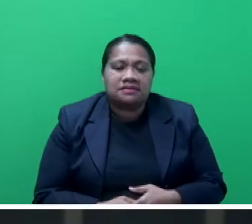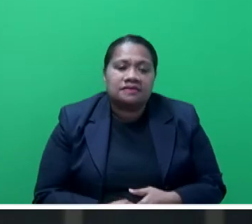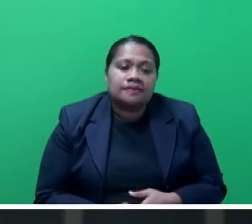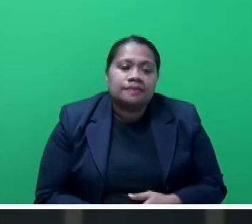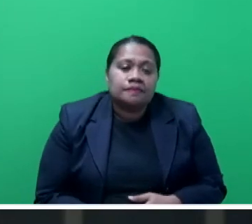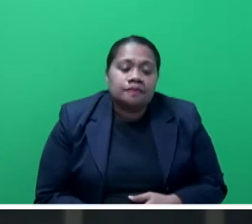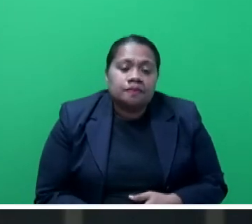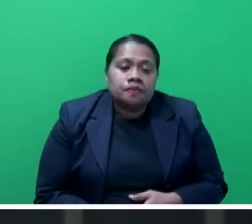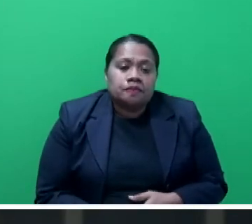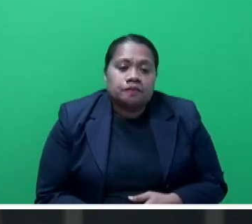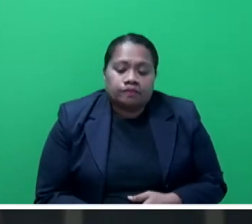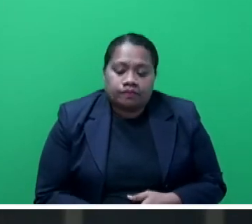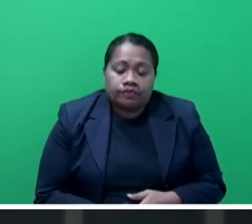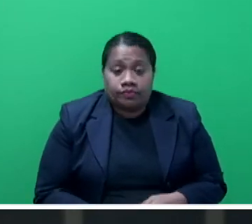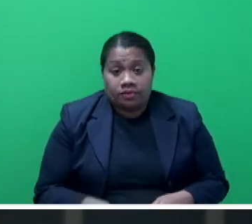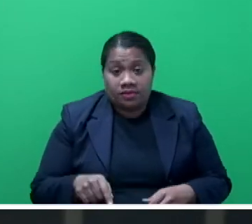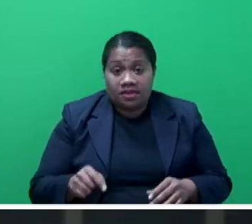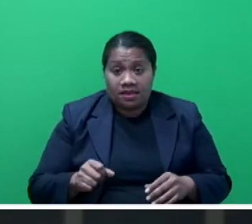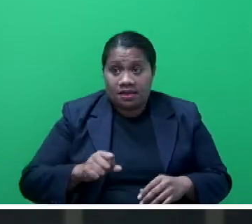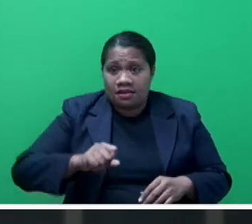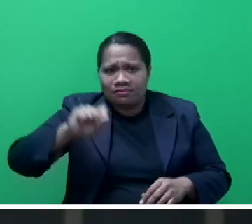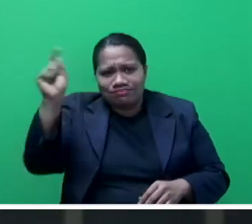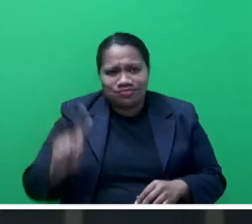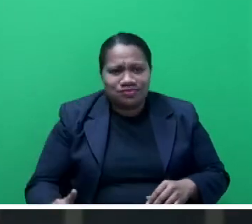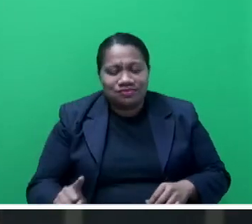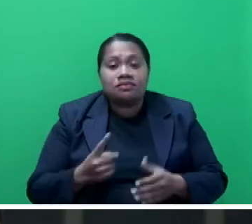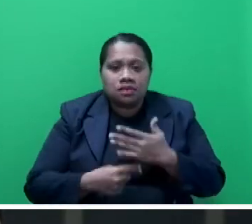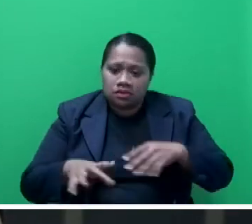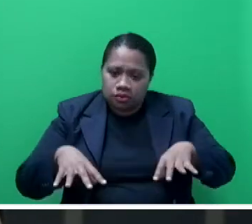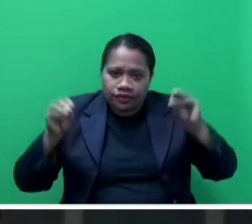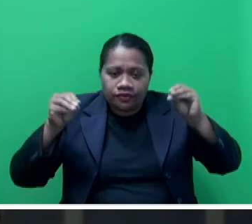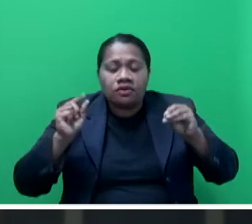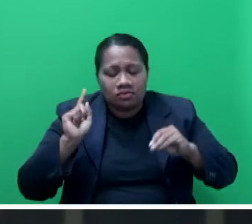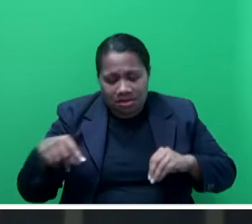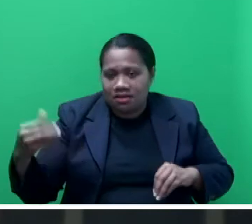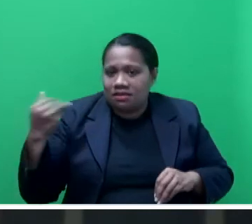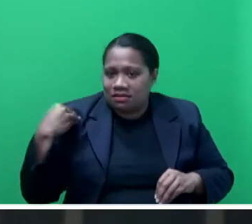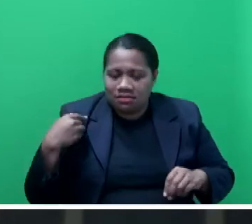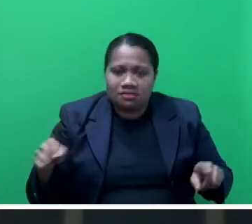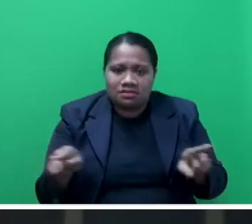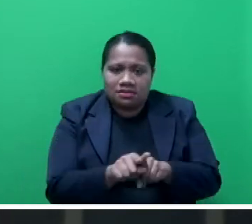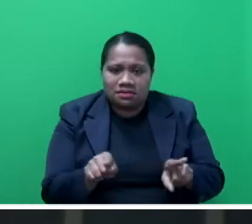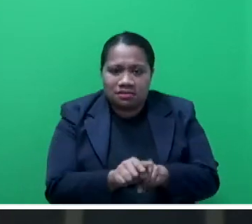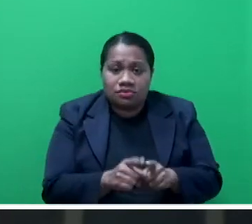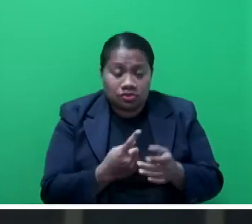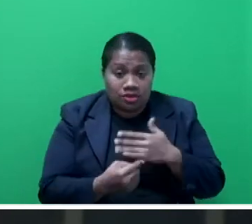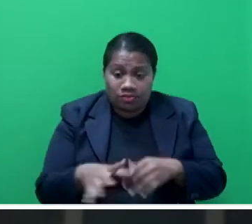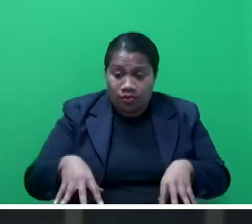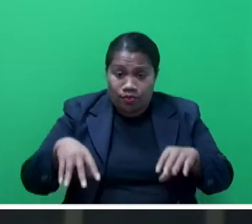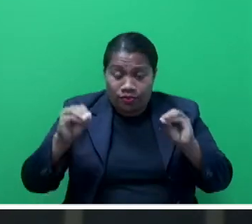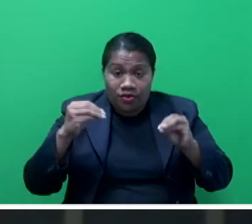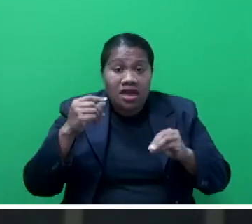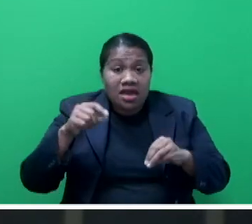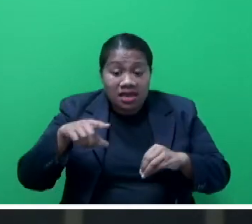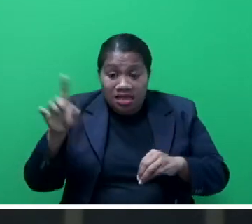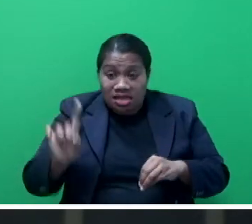also affects our water pumping stations. In the event of a power failure, pump stations, water treatment plants lose their ability to operate.